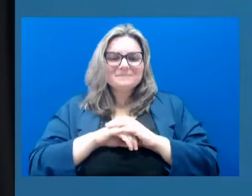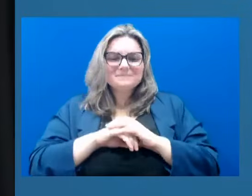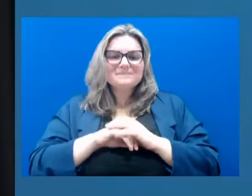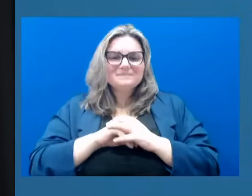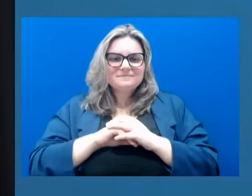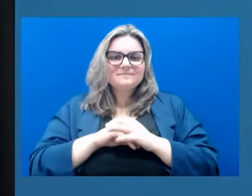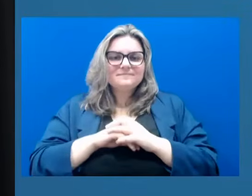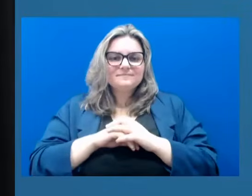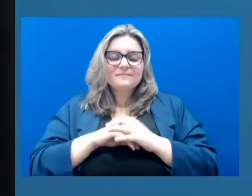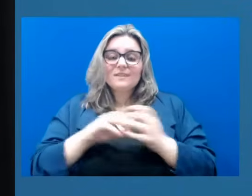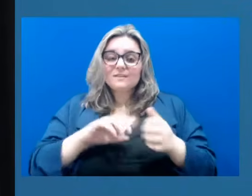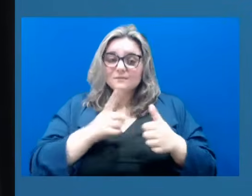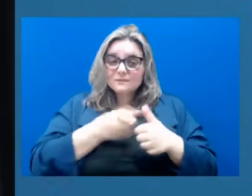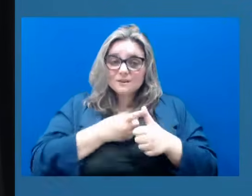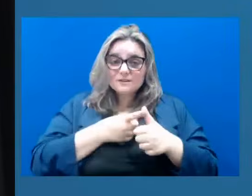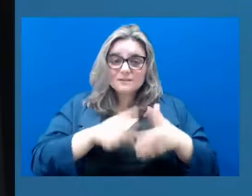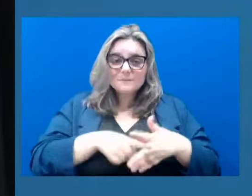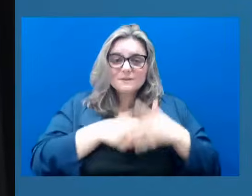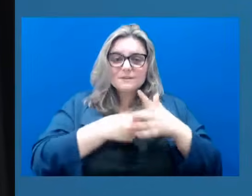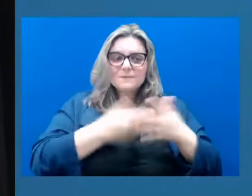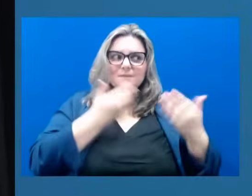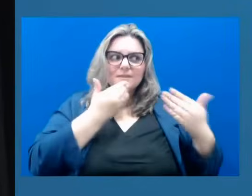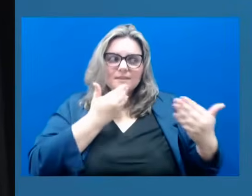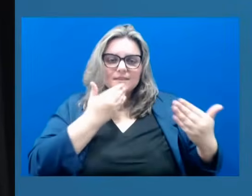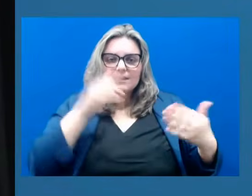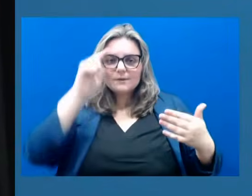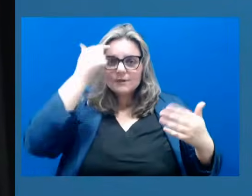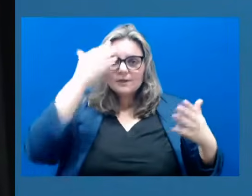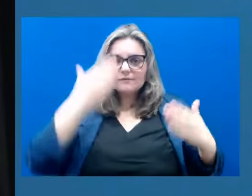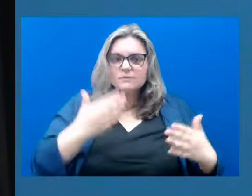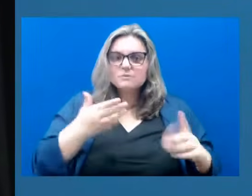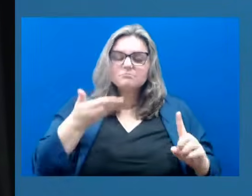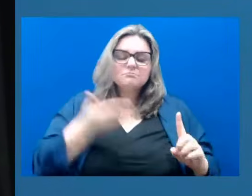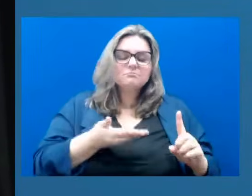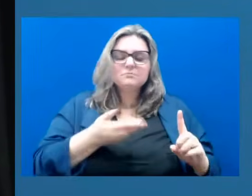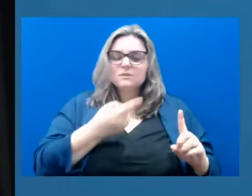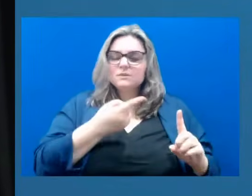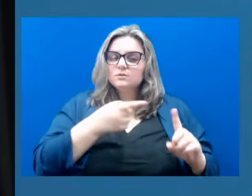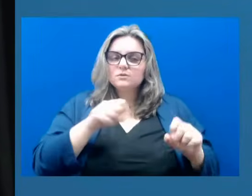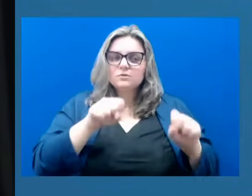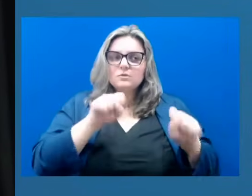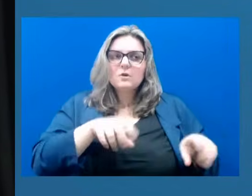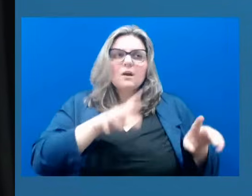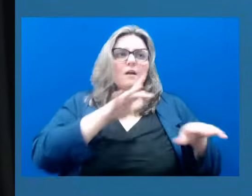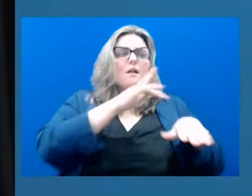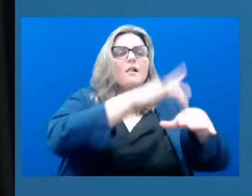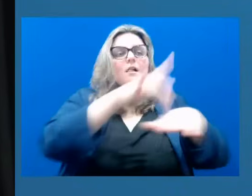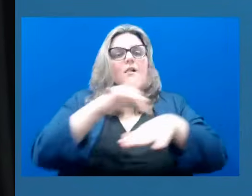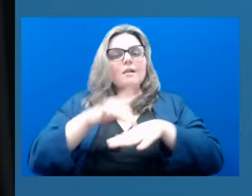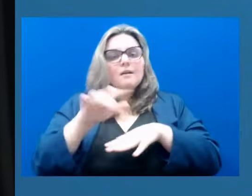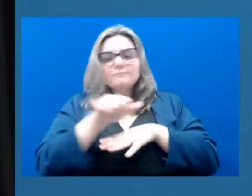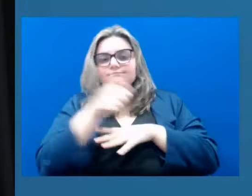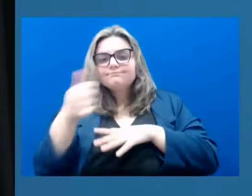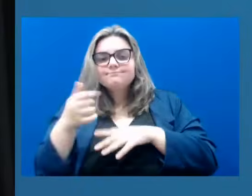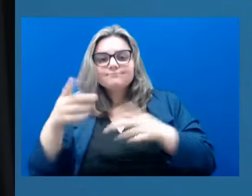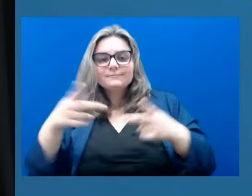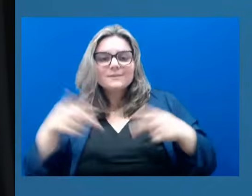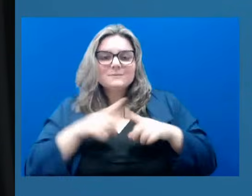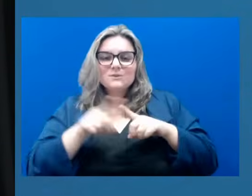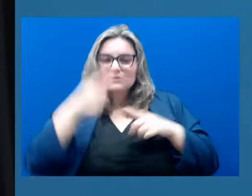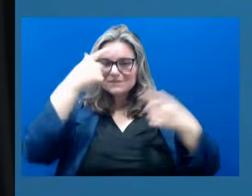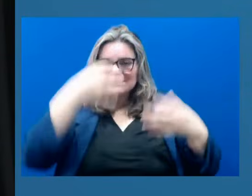First we want to start by thanking Governor Hochul. Governor Hochul, you could go into so many other places, but you decided to come here to New Row,